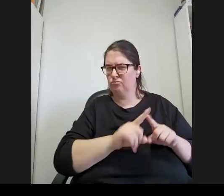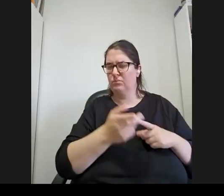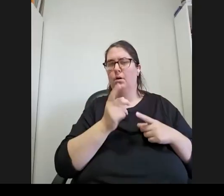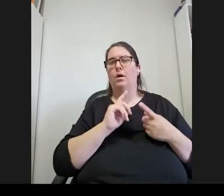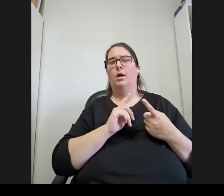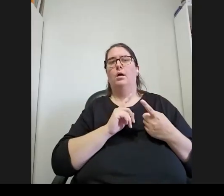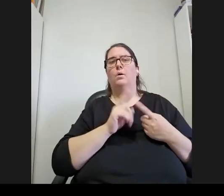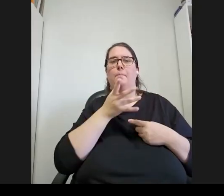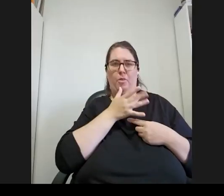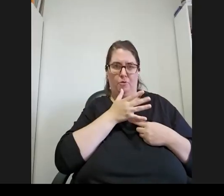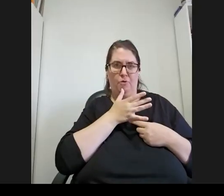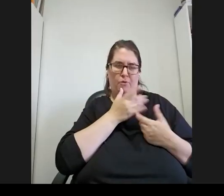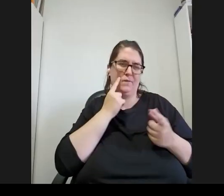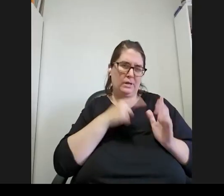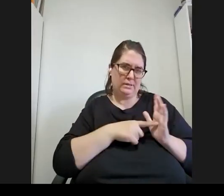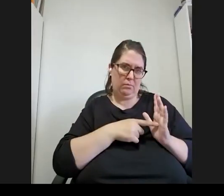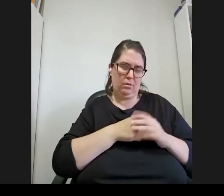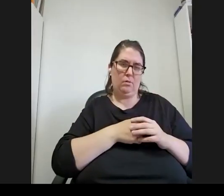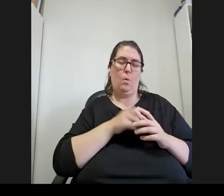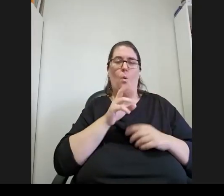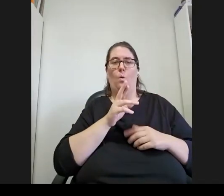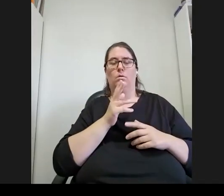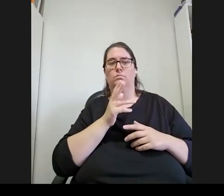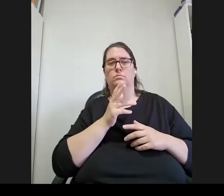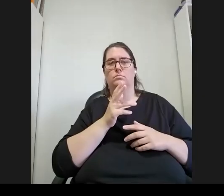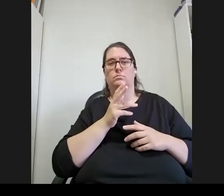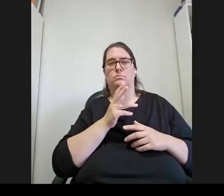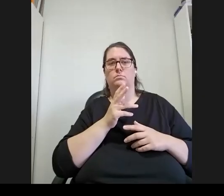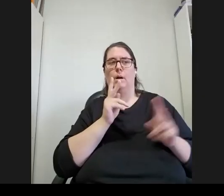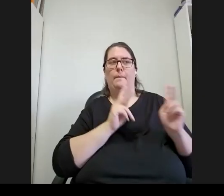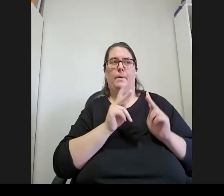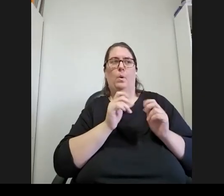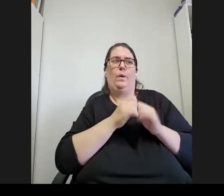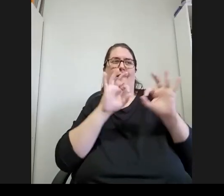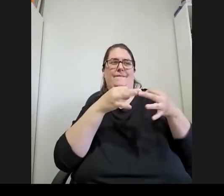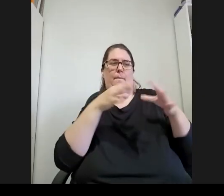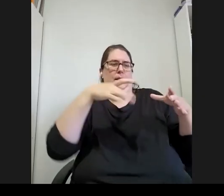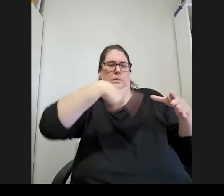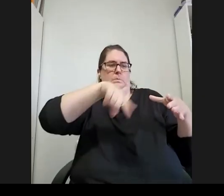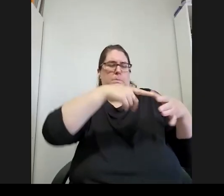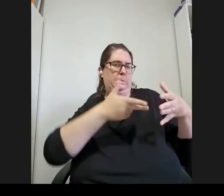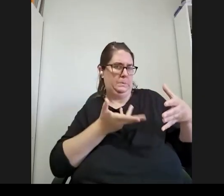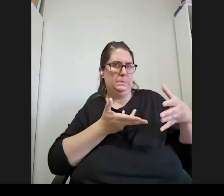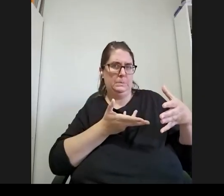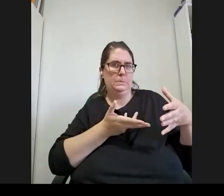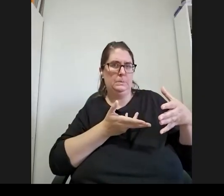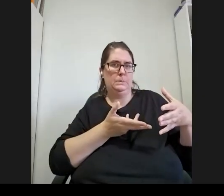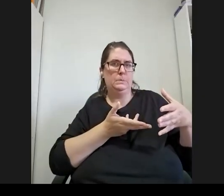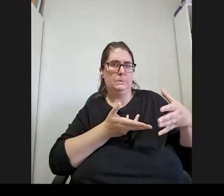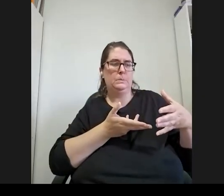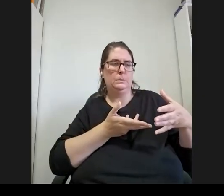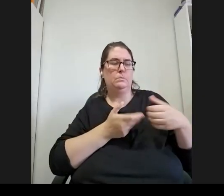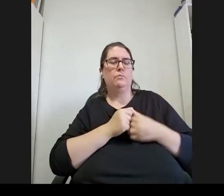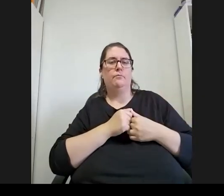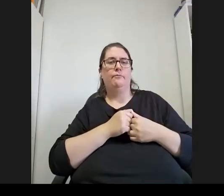it's mothers or people living in a family setting where they might be experiencing violence. So it's